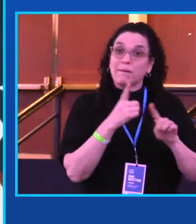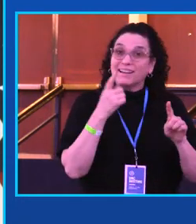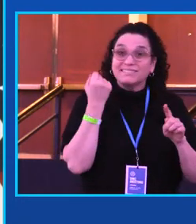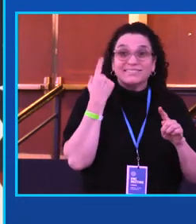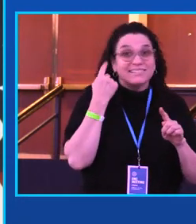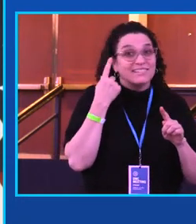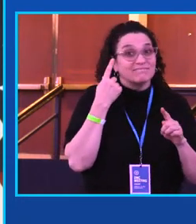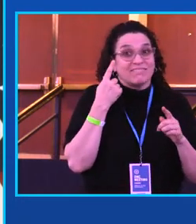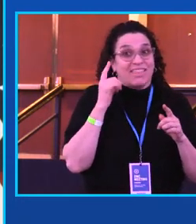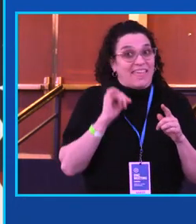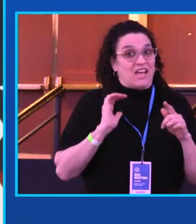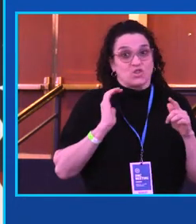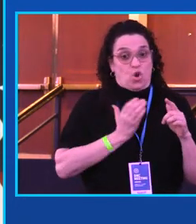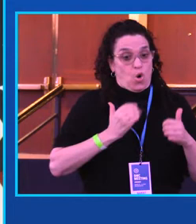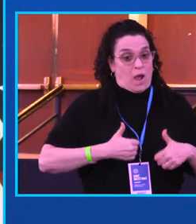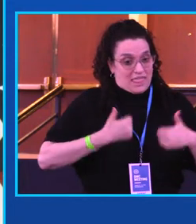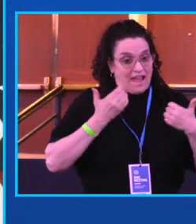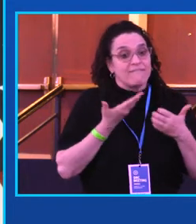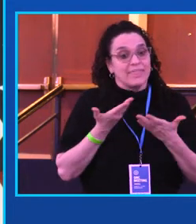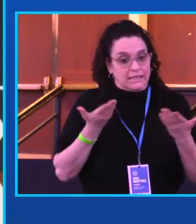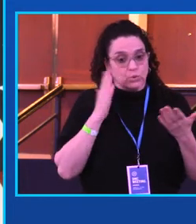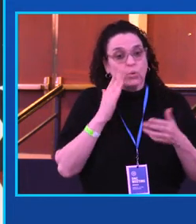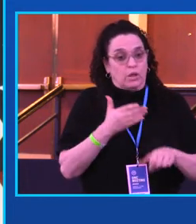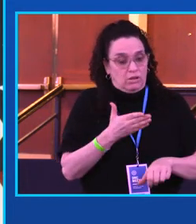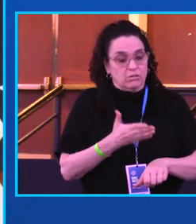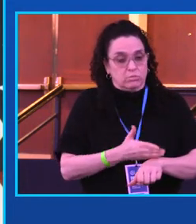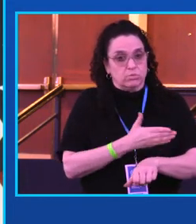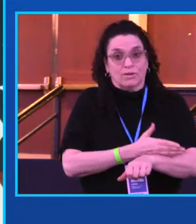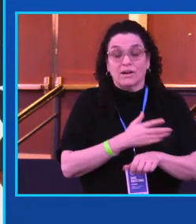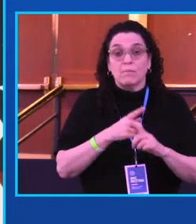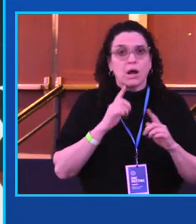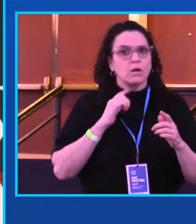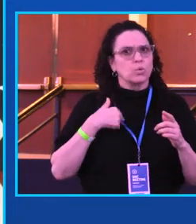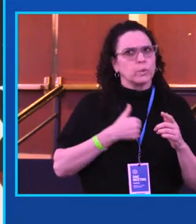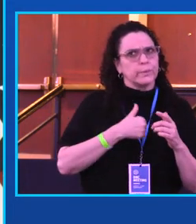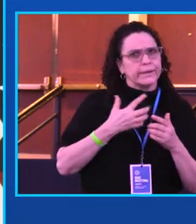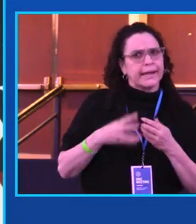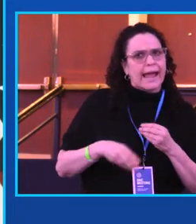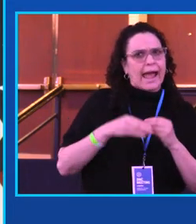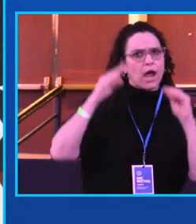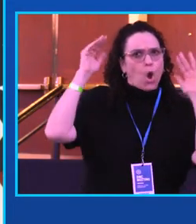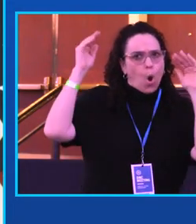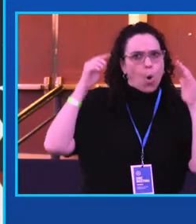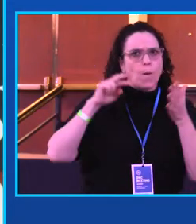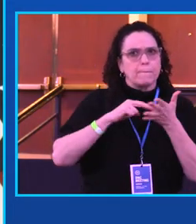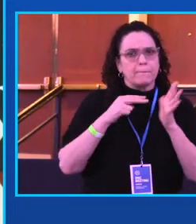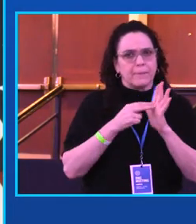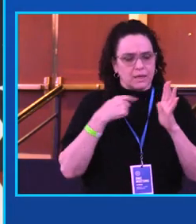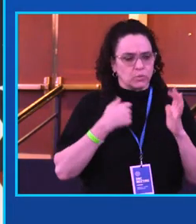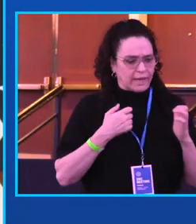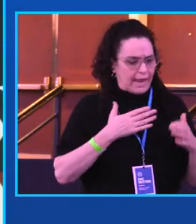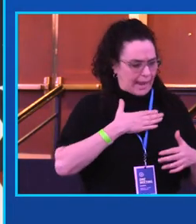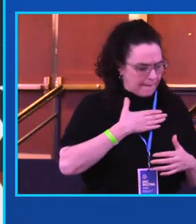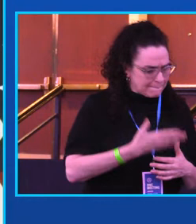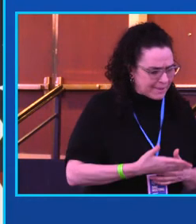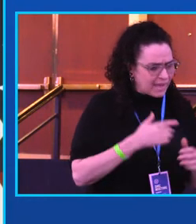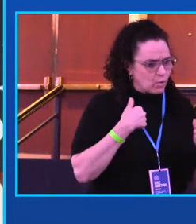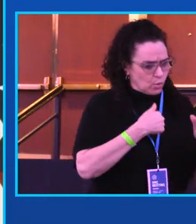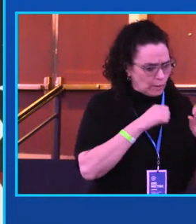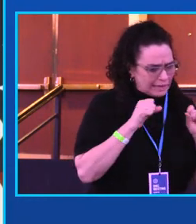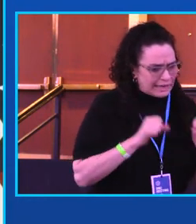are. But our hopefulness is something different. Our hopefulness is to admit the potential of failure, even as we maintain